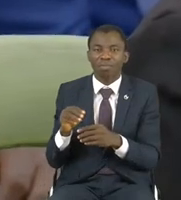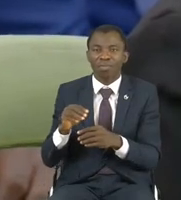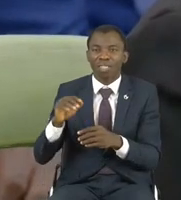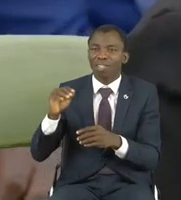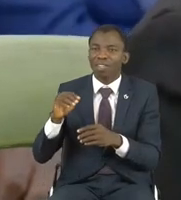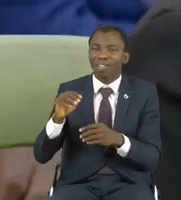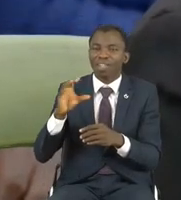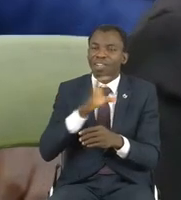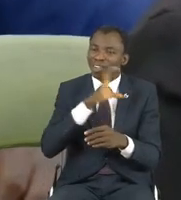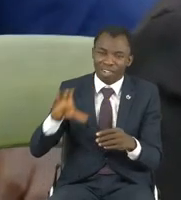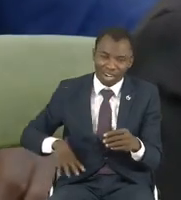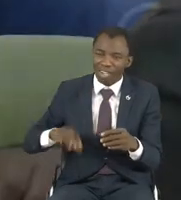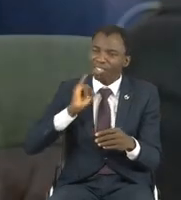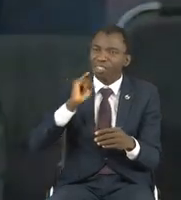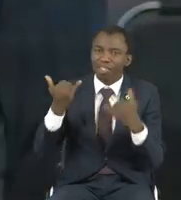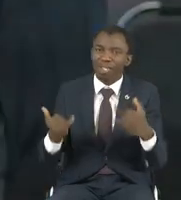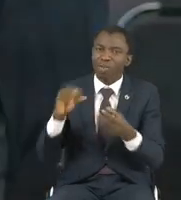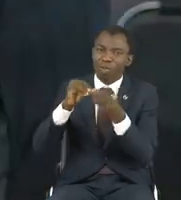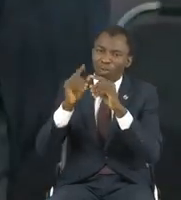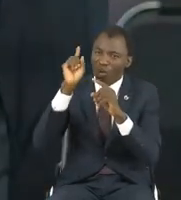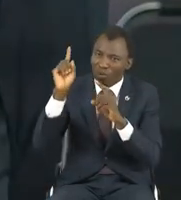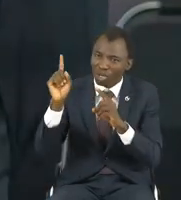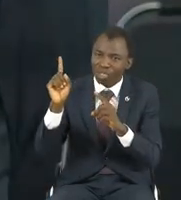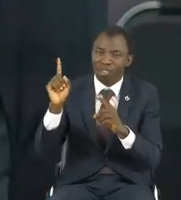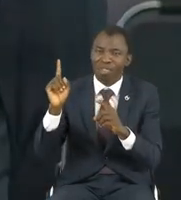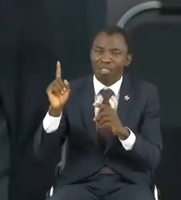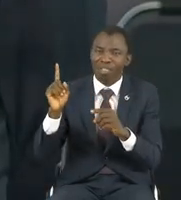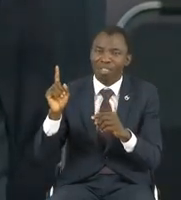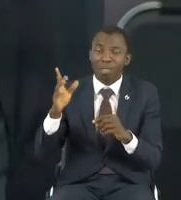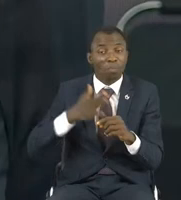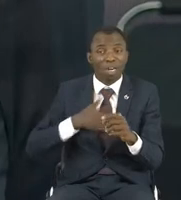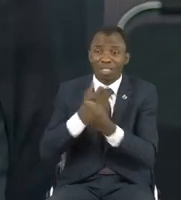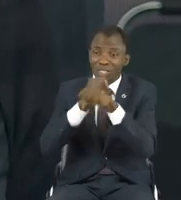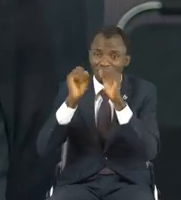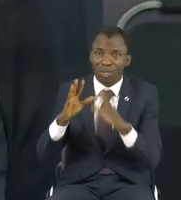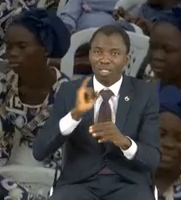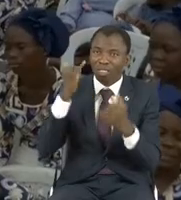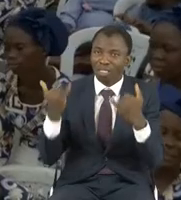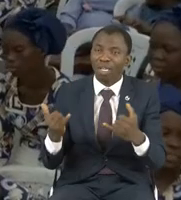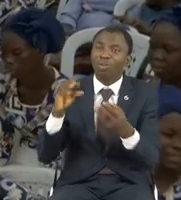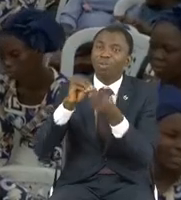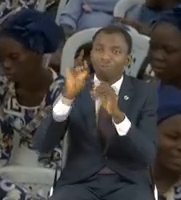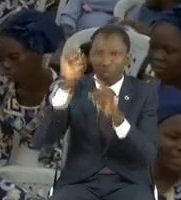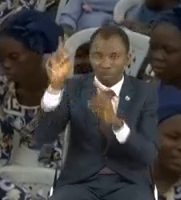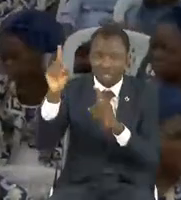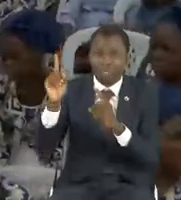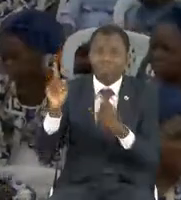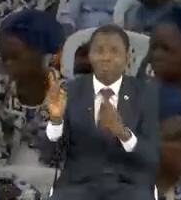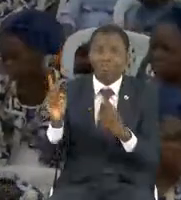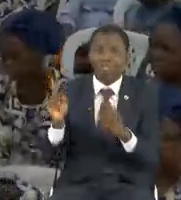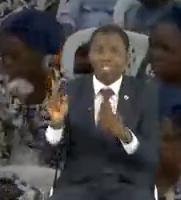Christ is now number one. My Savior is now number one.